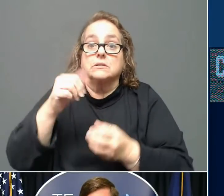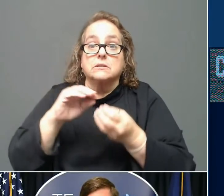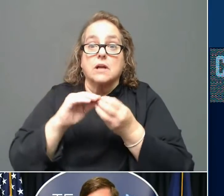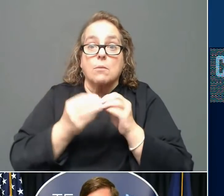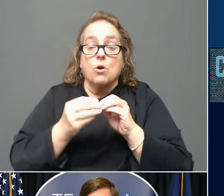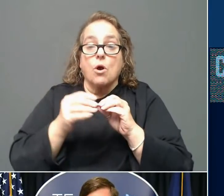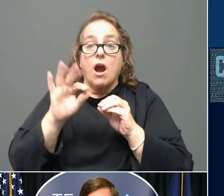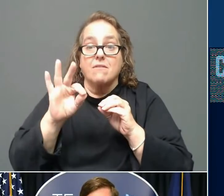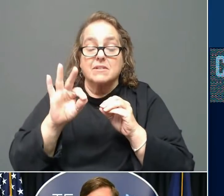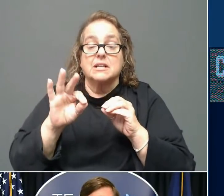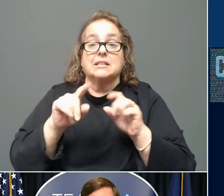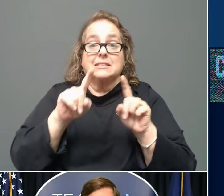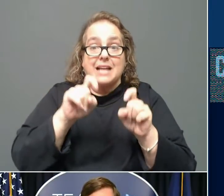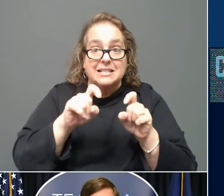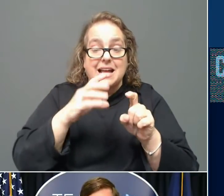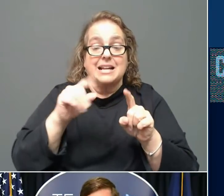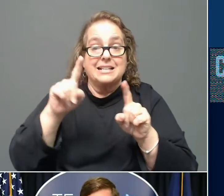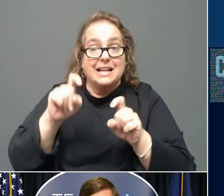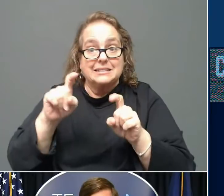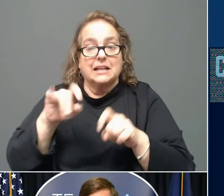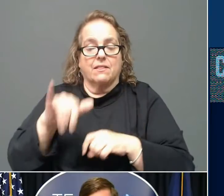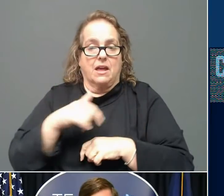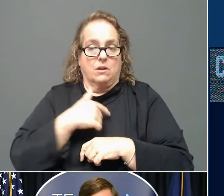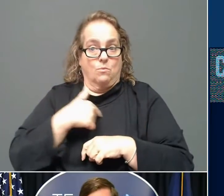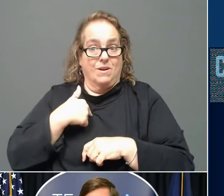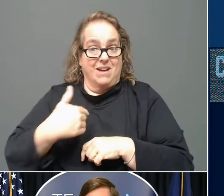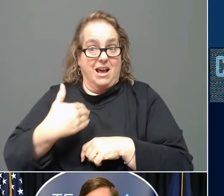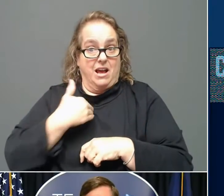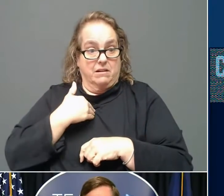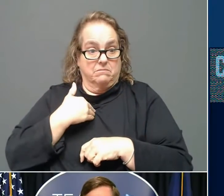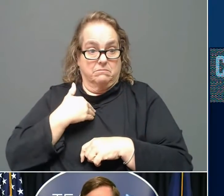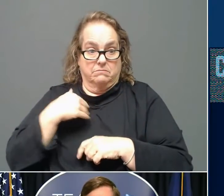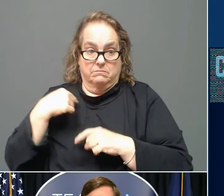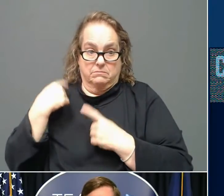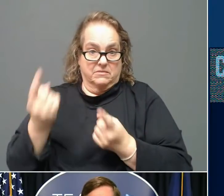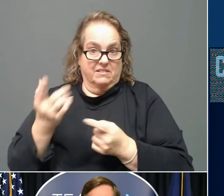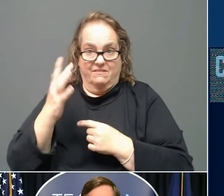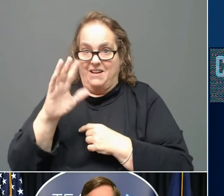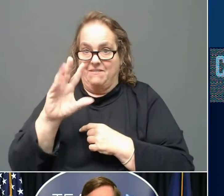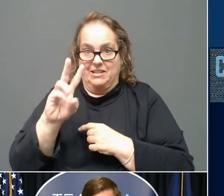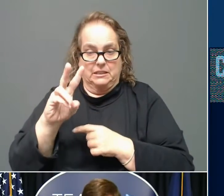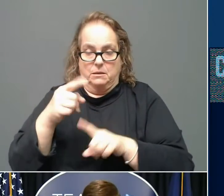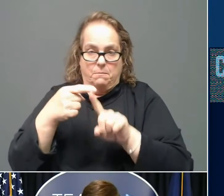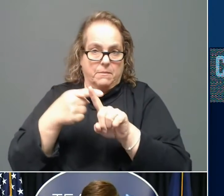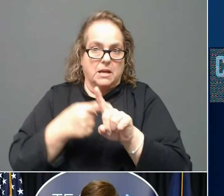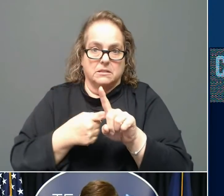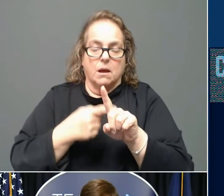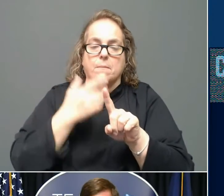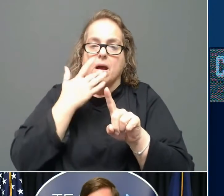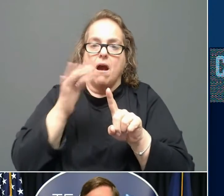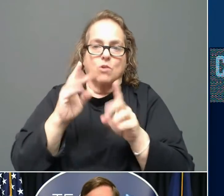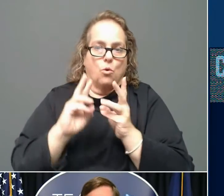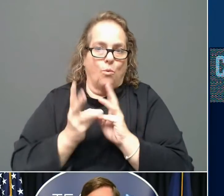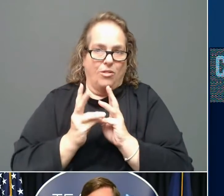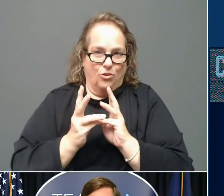testing that we have had in 5-6 months because of the weather.